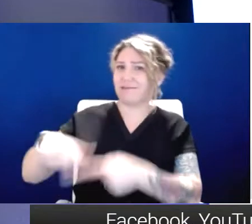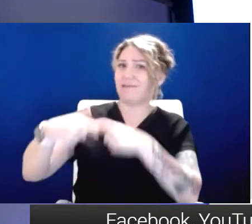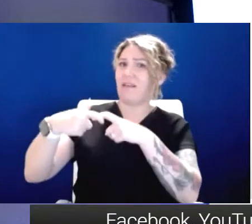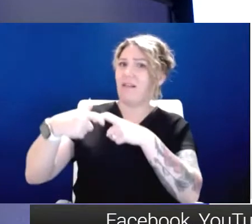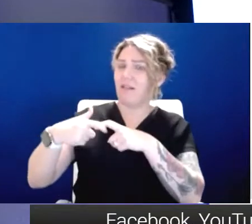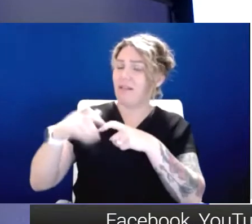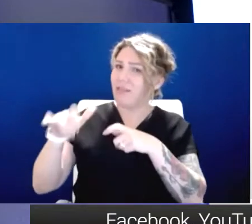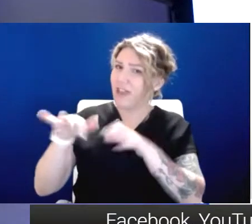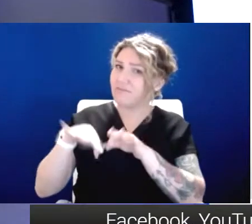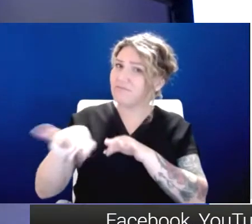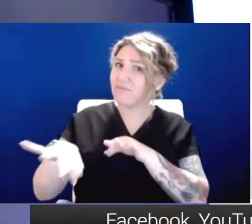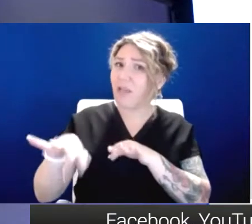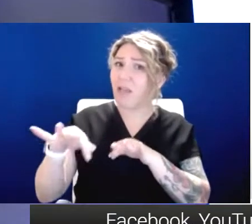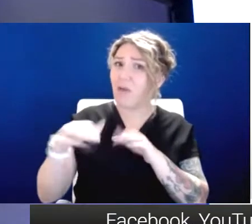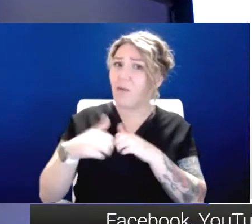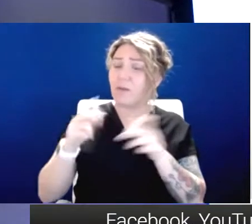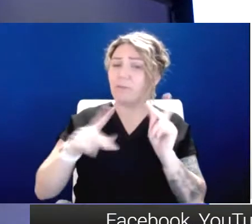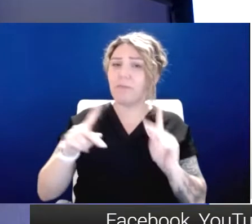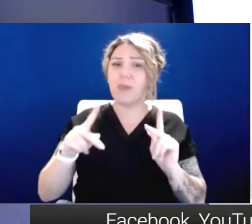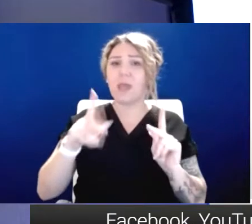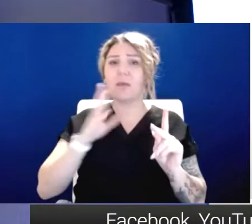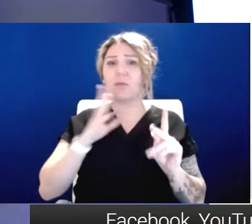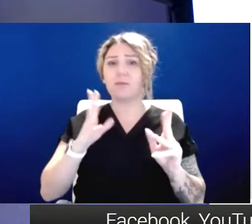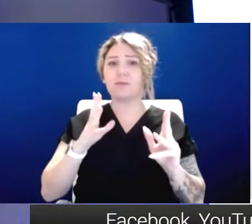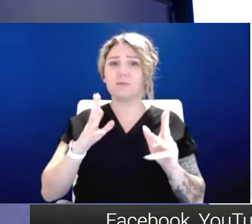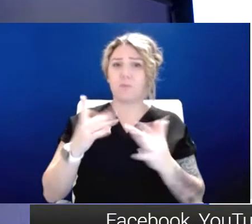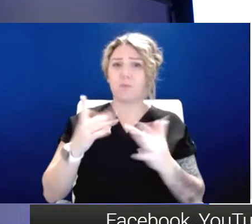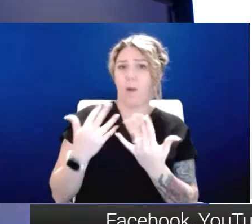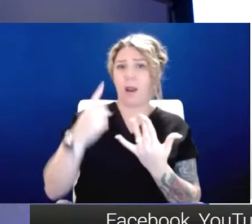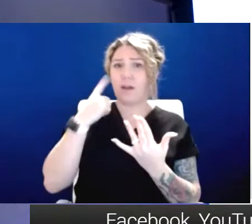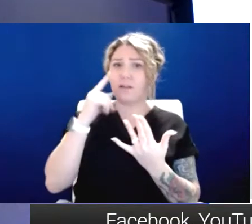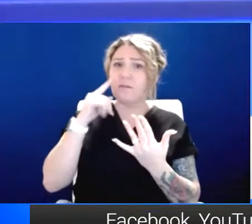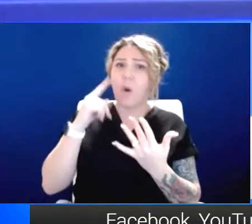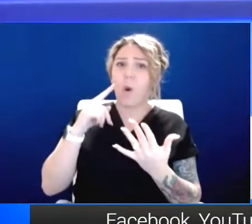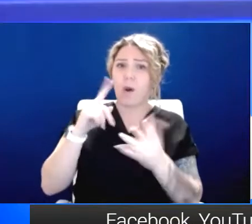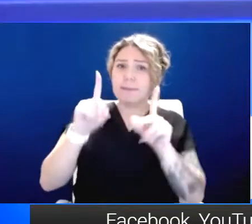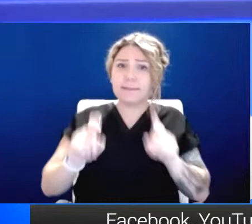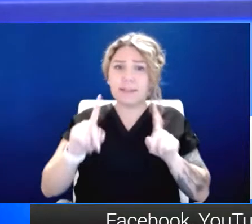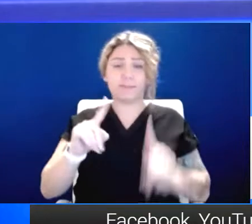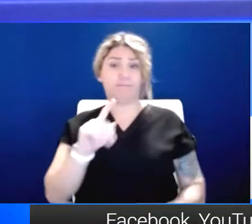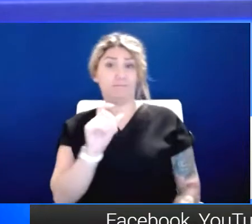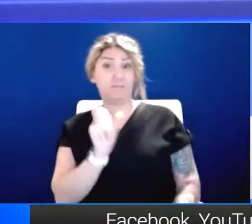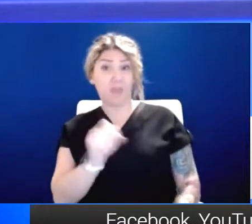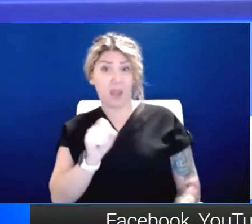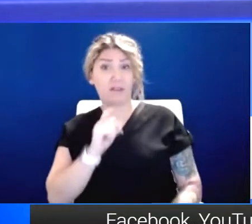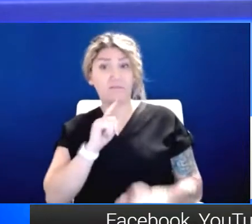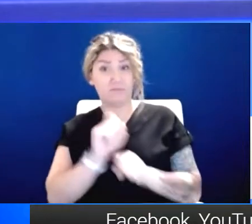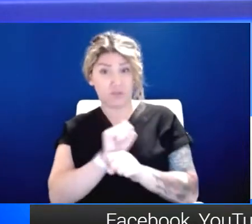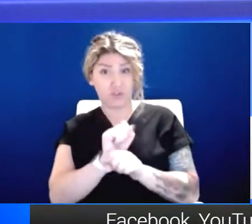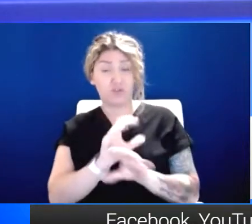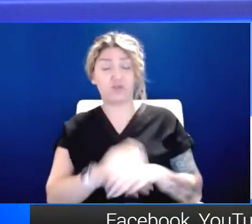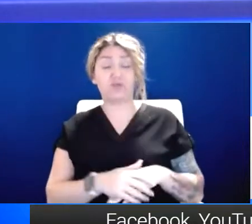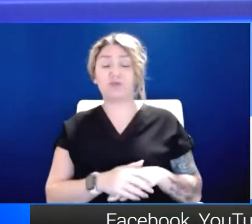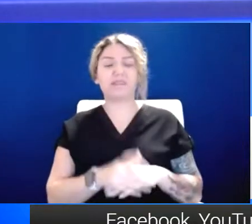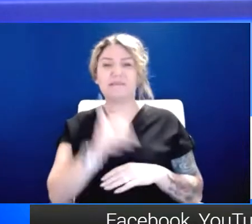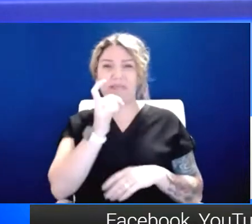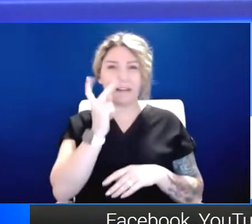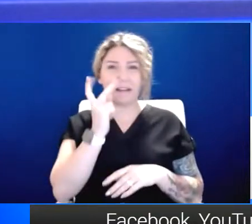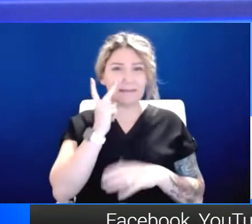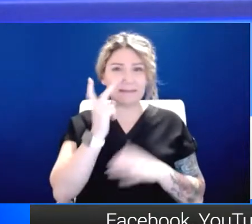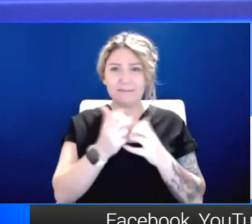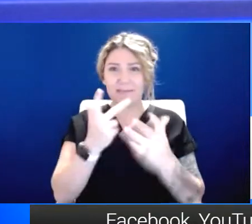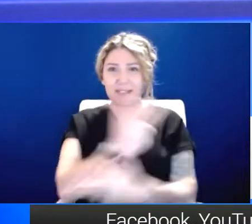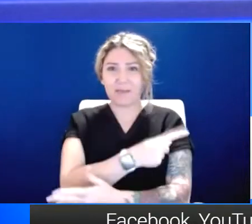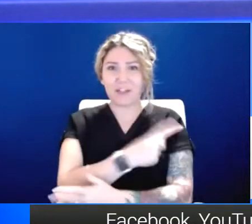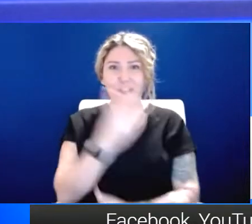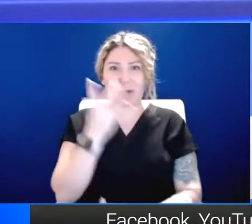with people putting off getting checked out? Did Yes, you see any of that? definitely. Yeah. We were not seeing as many patients because patients didn't